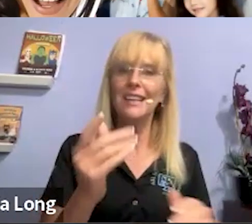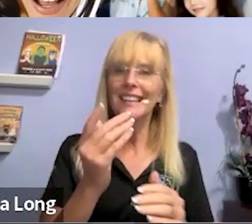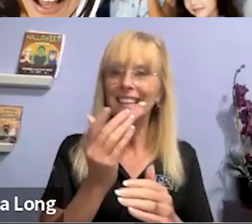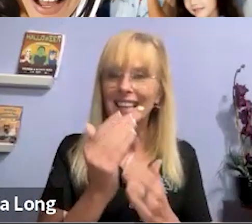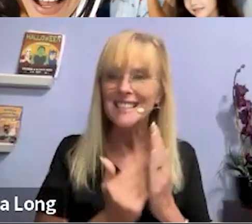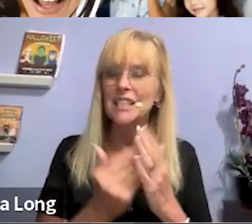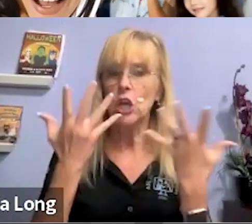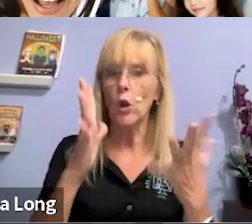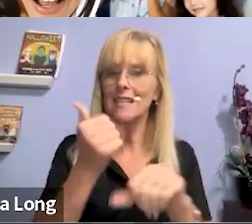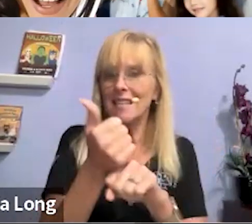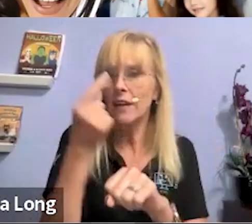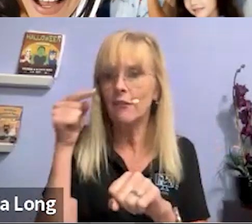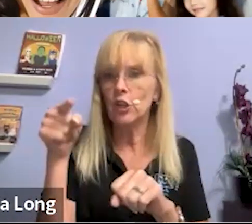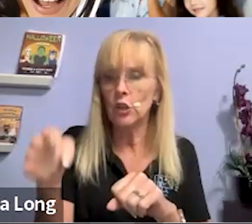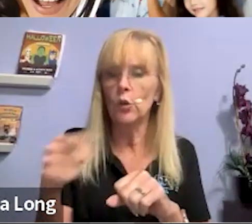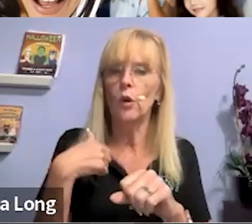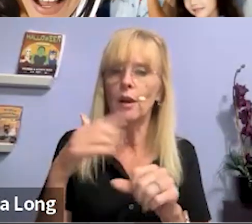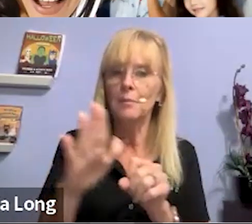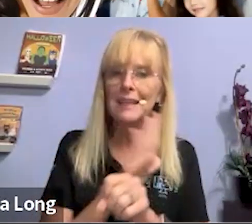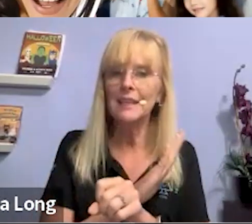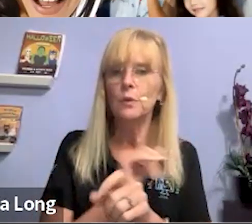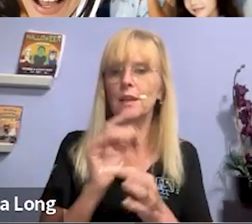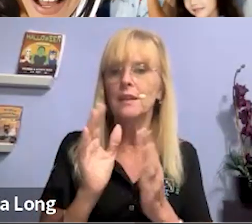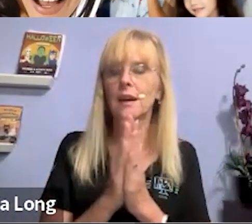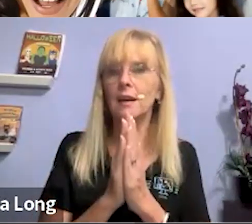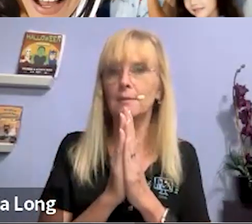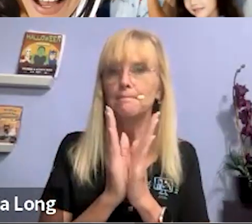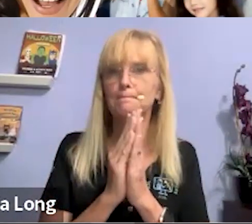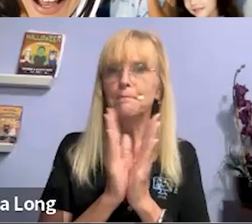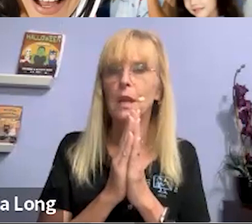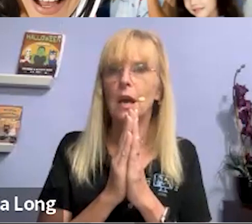These are lessons already set up for you, complete with